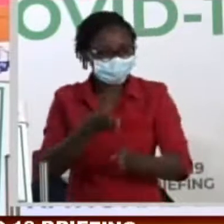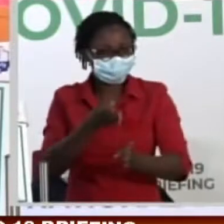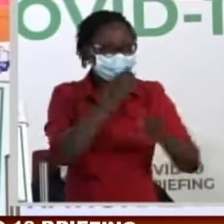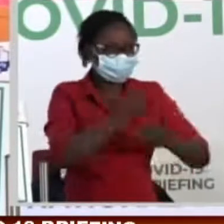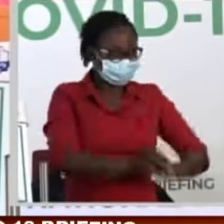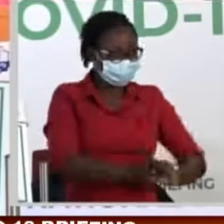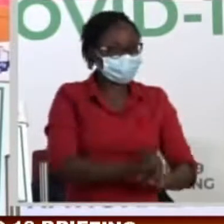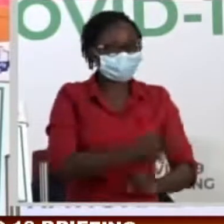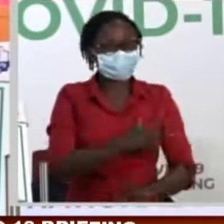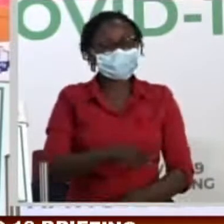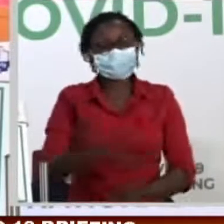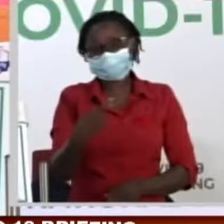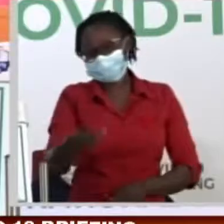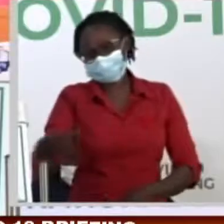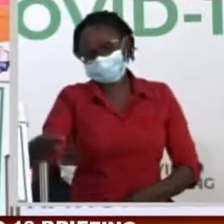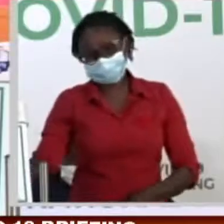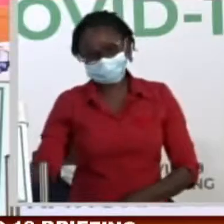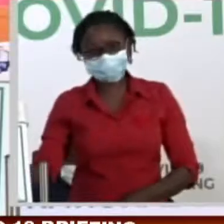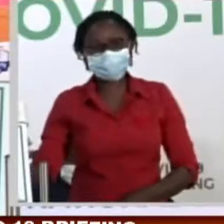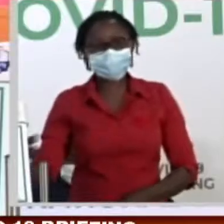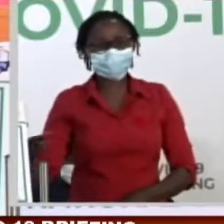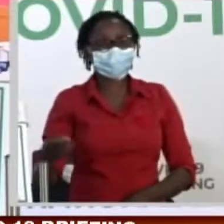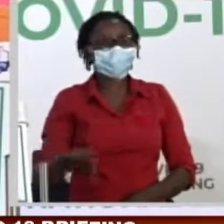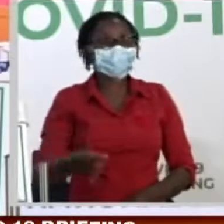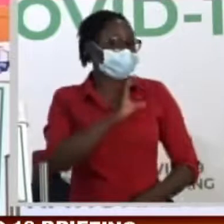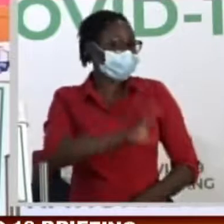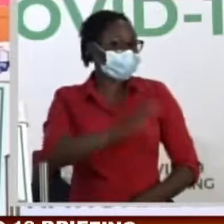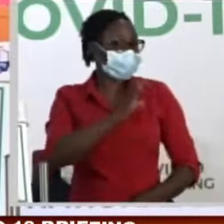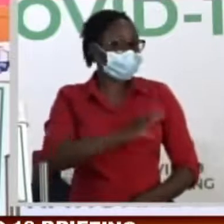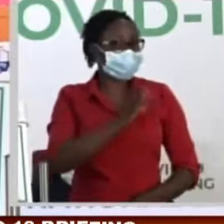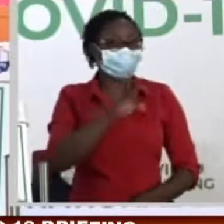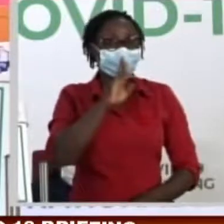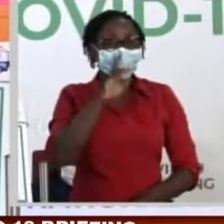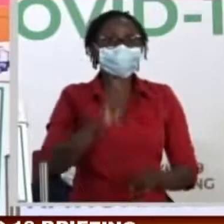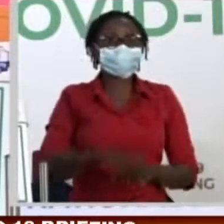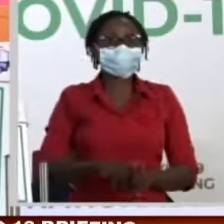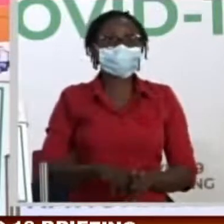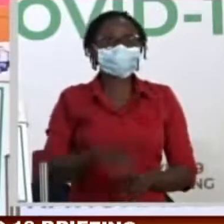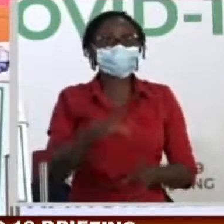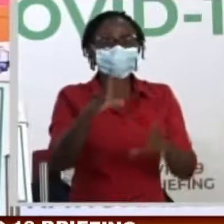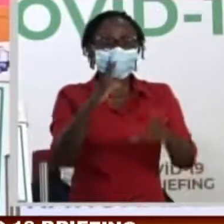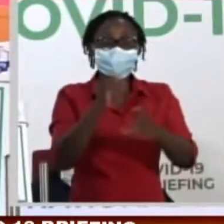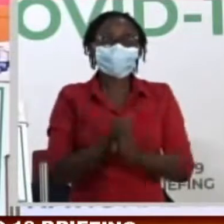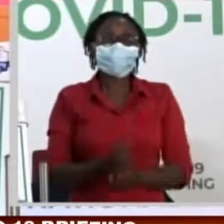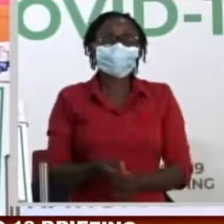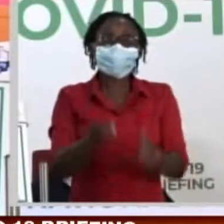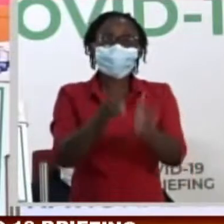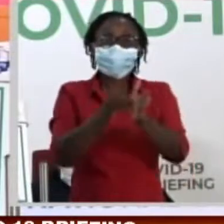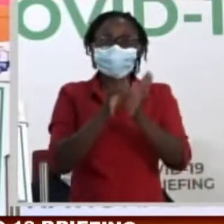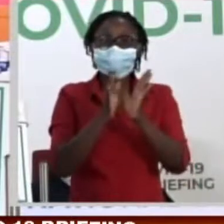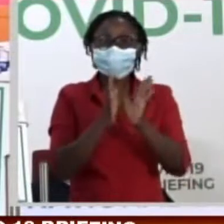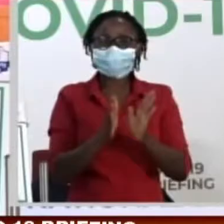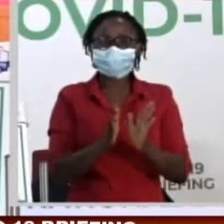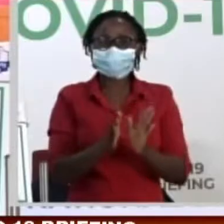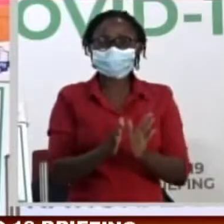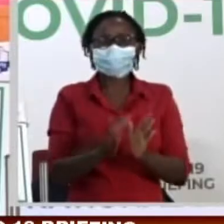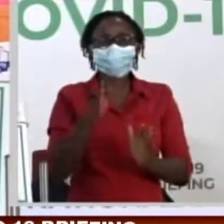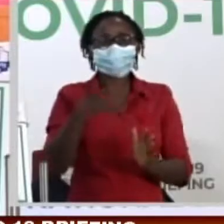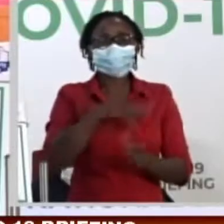guidance, and the resources, citizens are to take ownership of this